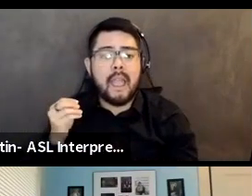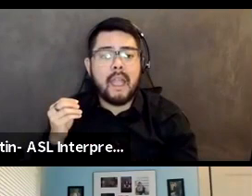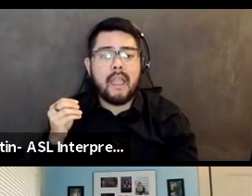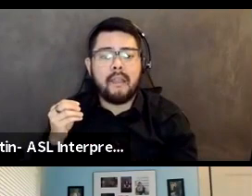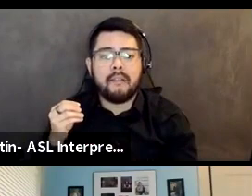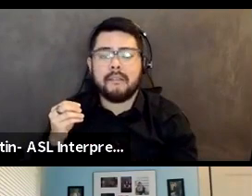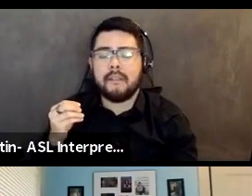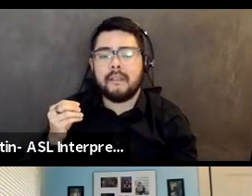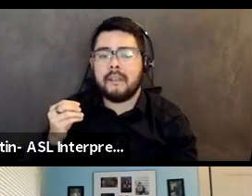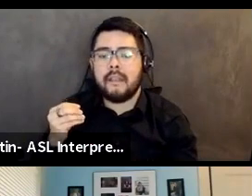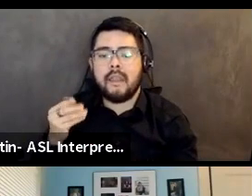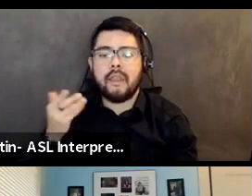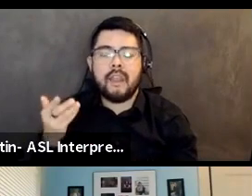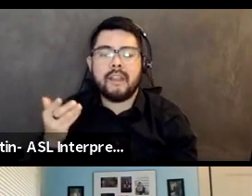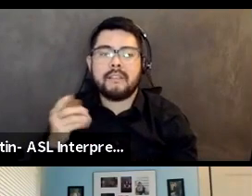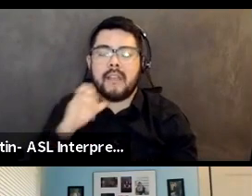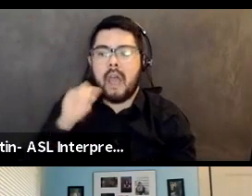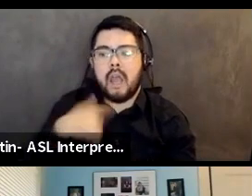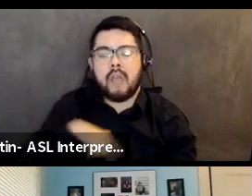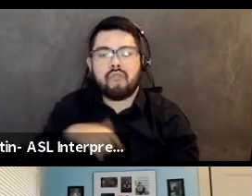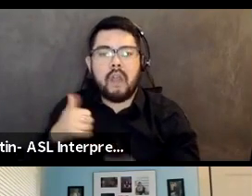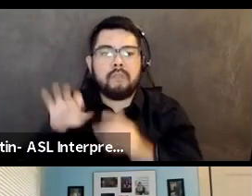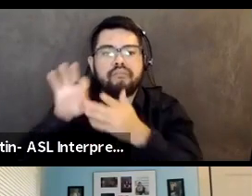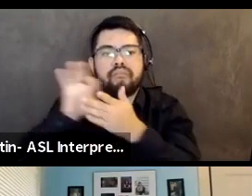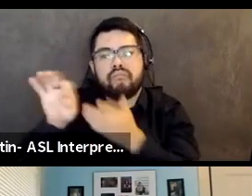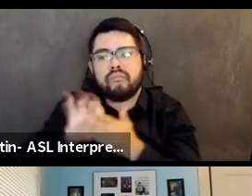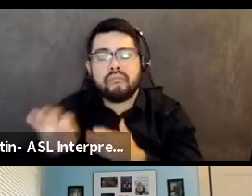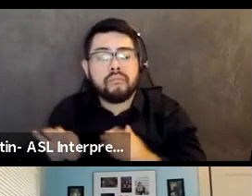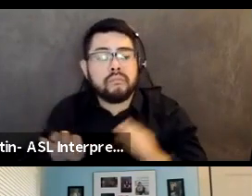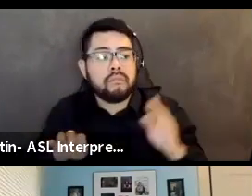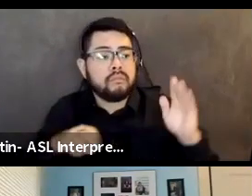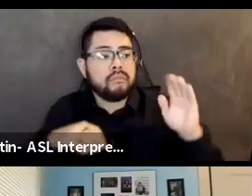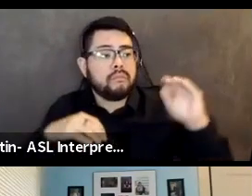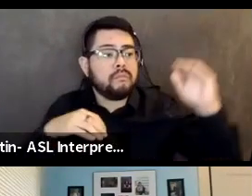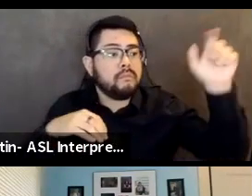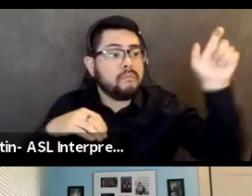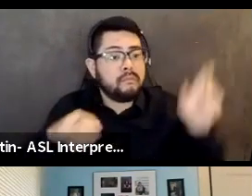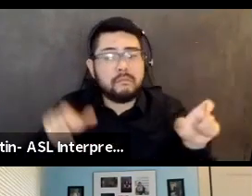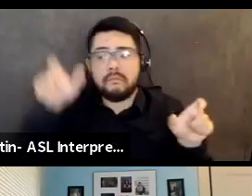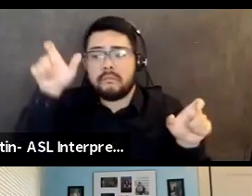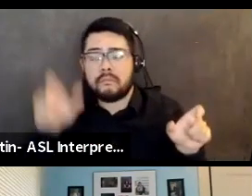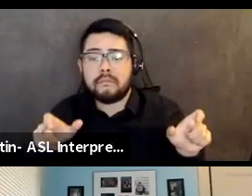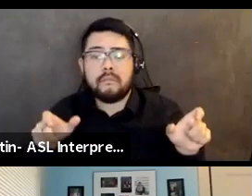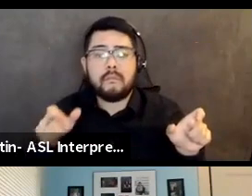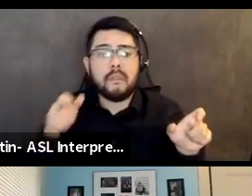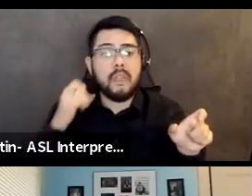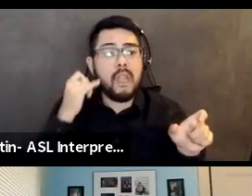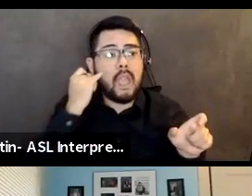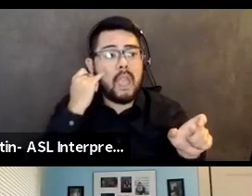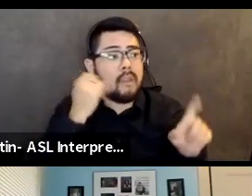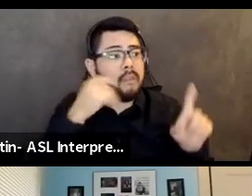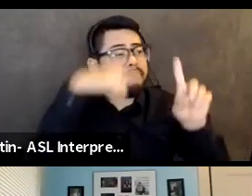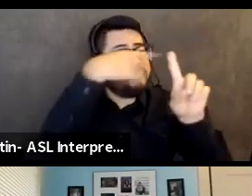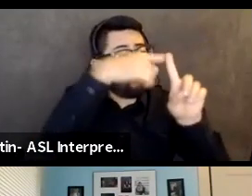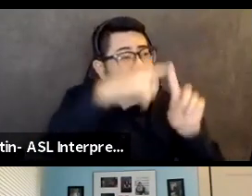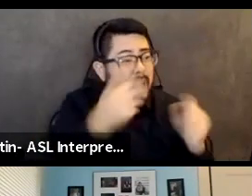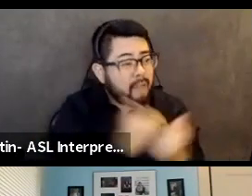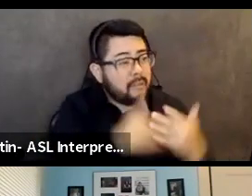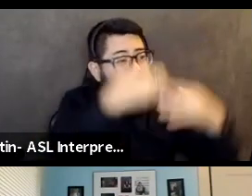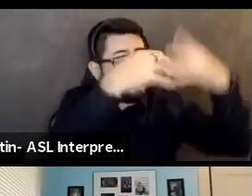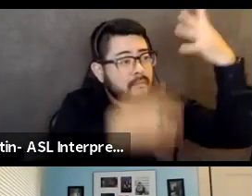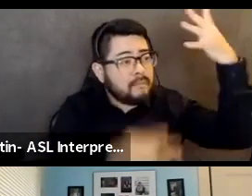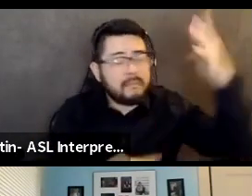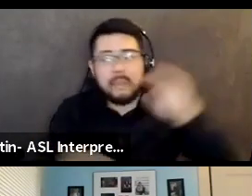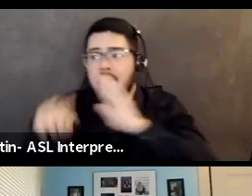not a counterbalance of research that says you know they have all these they bring all these advantages however